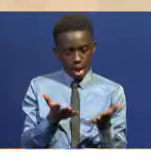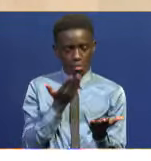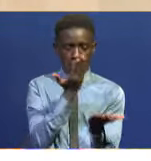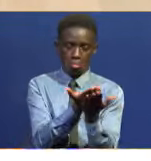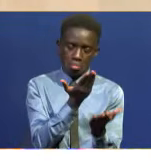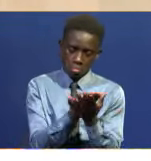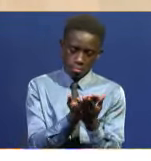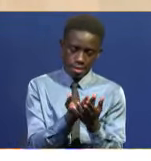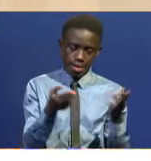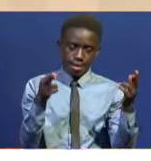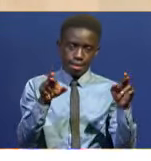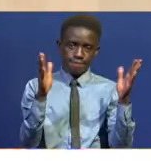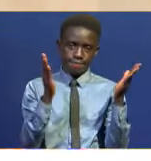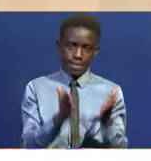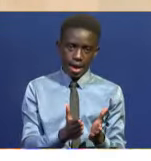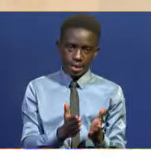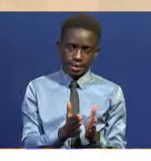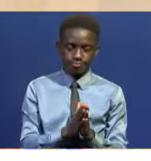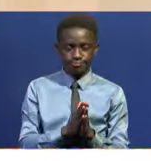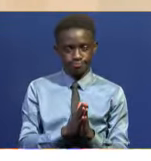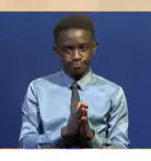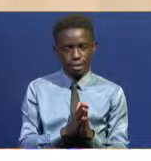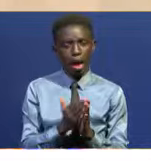where there are many communities who live there,